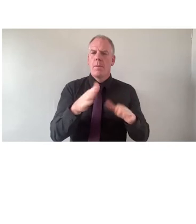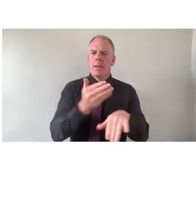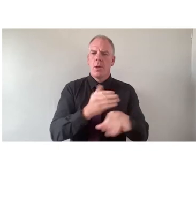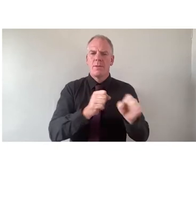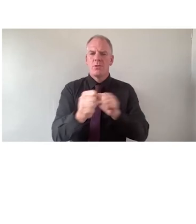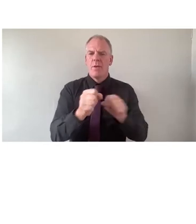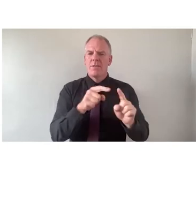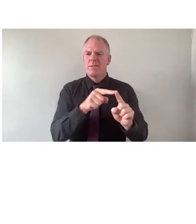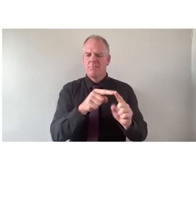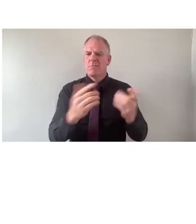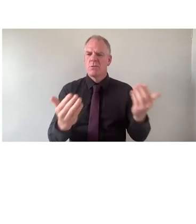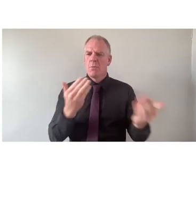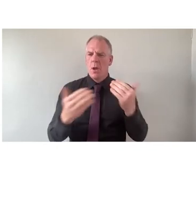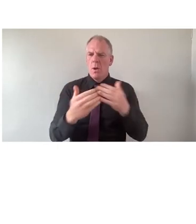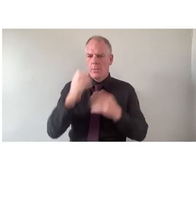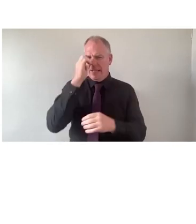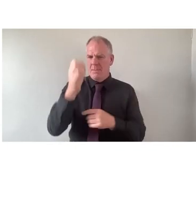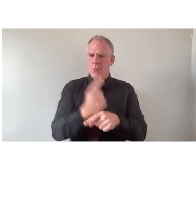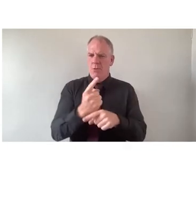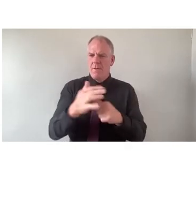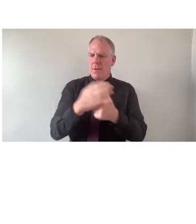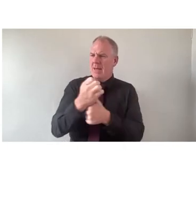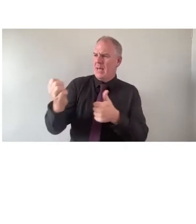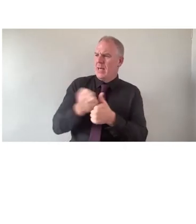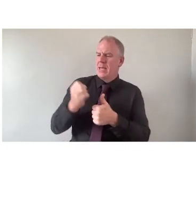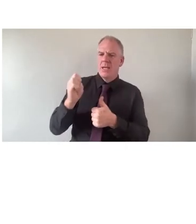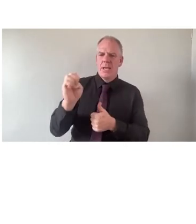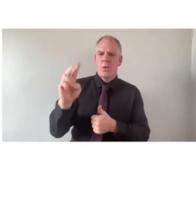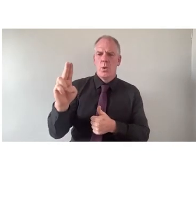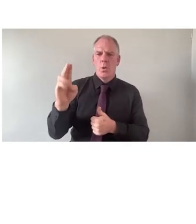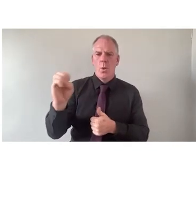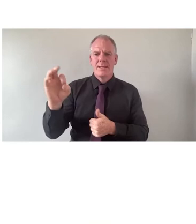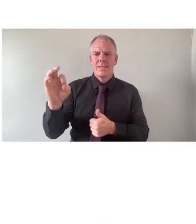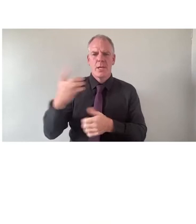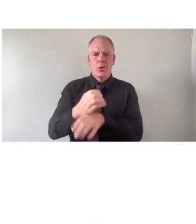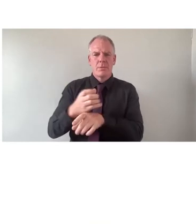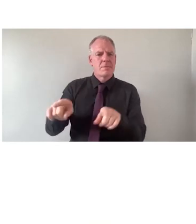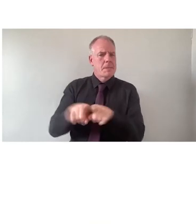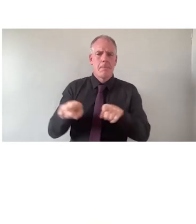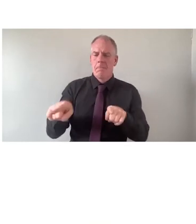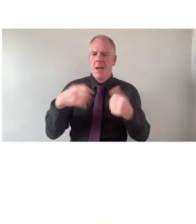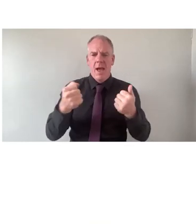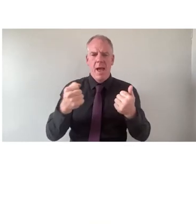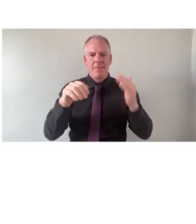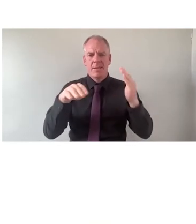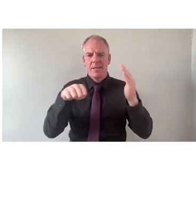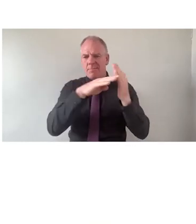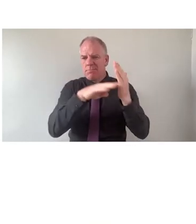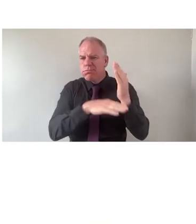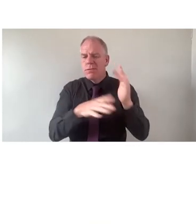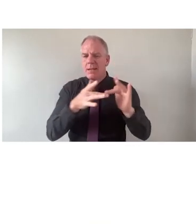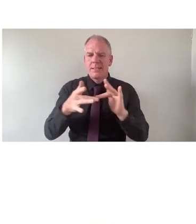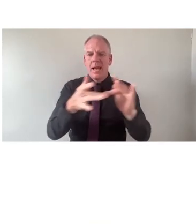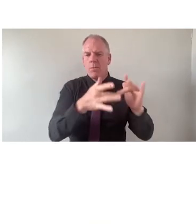it's very much comparable to what you expect to see in other EU and OECD countries. You know, it does consist of that tiered network of